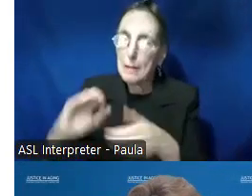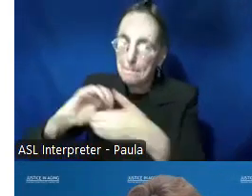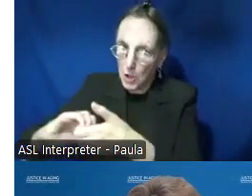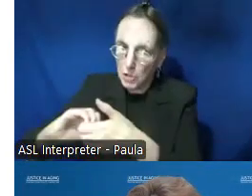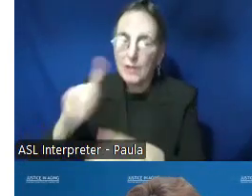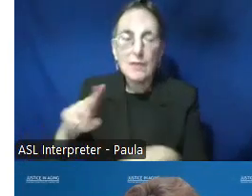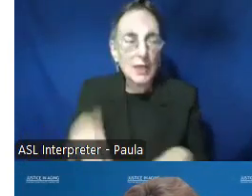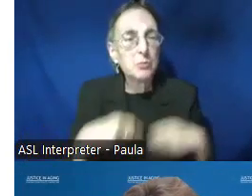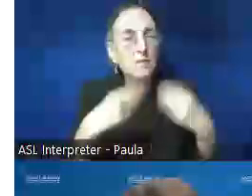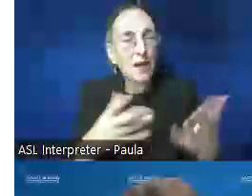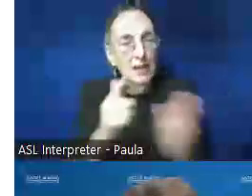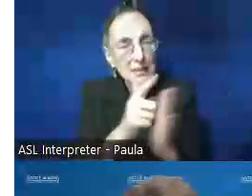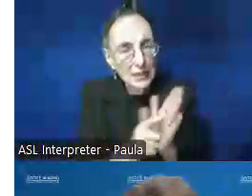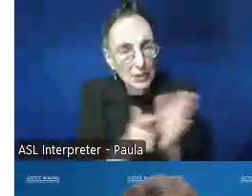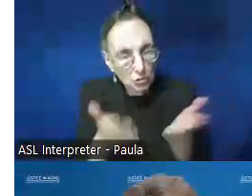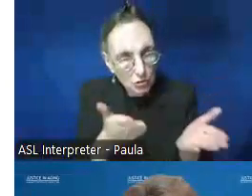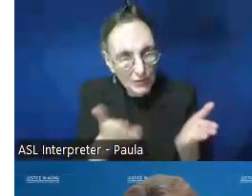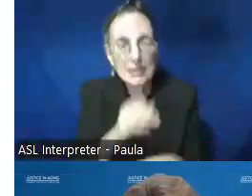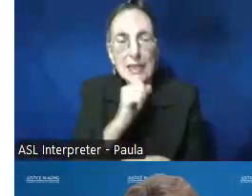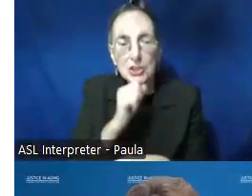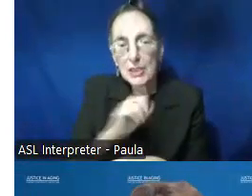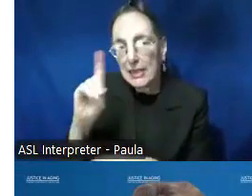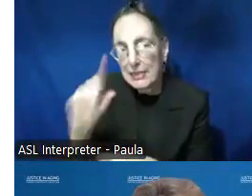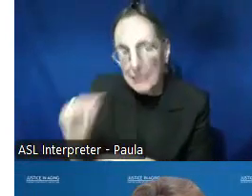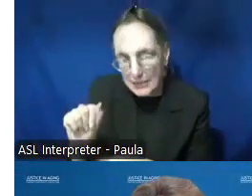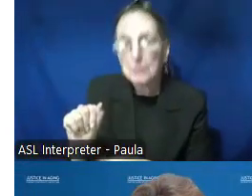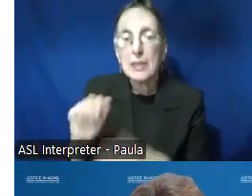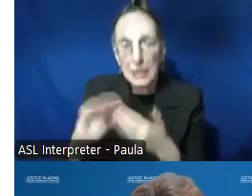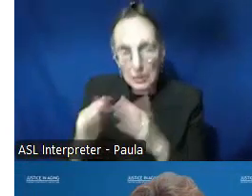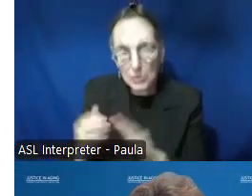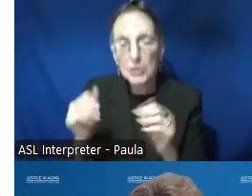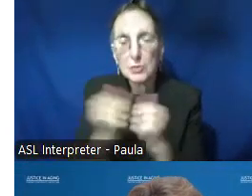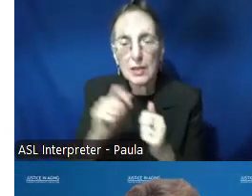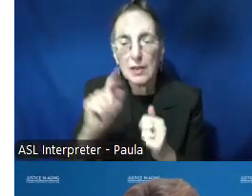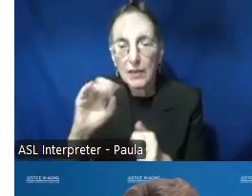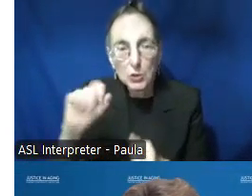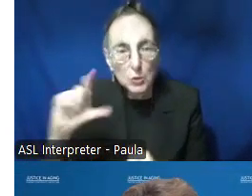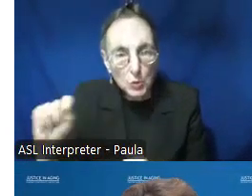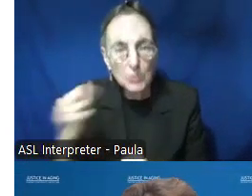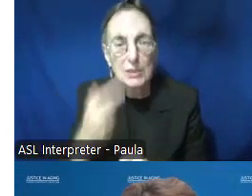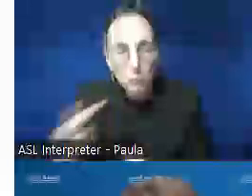legal services and aging and disability communities with the tools and resources you